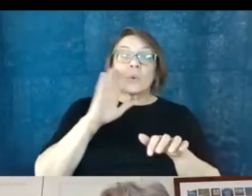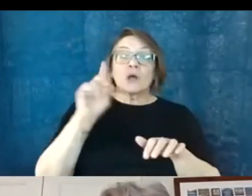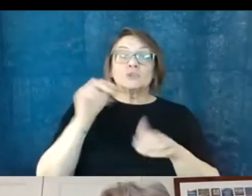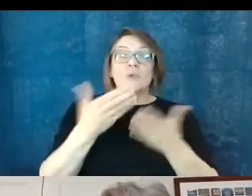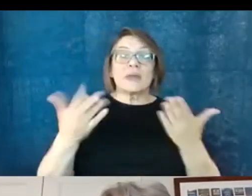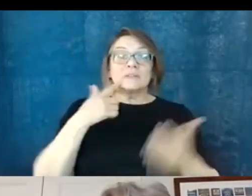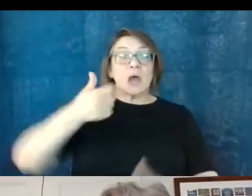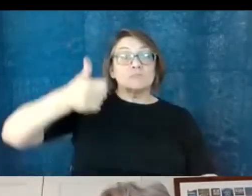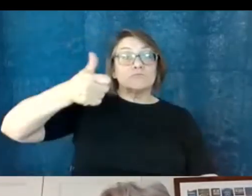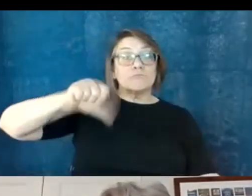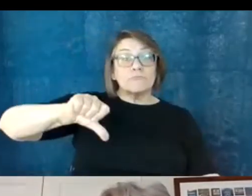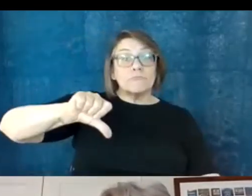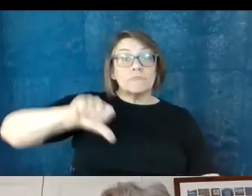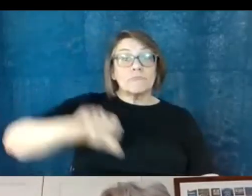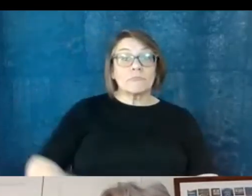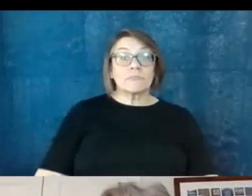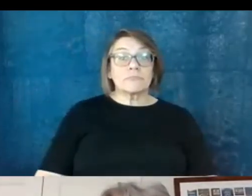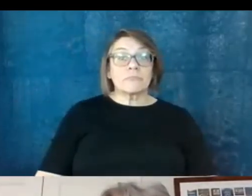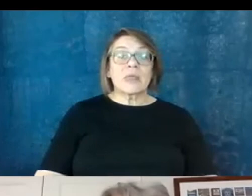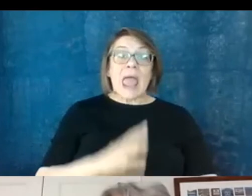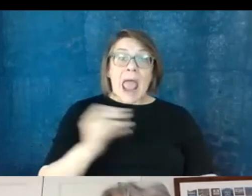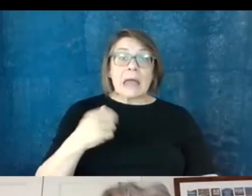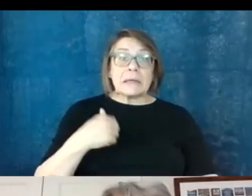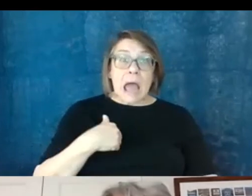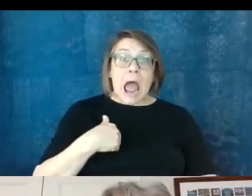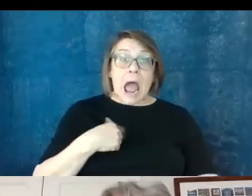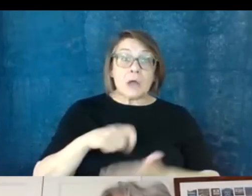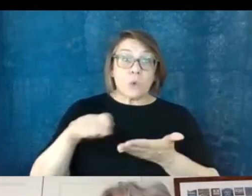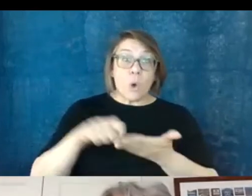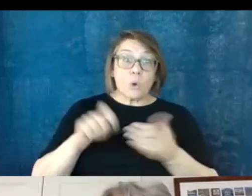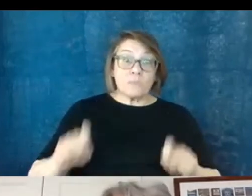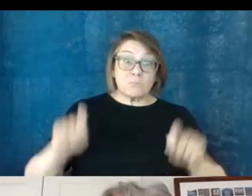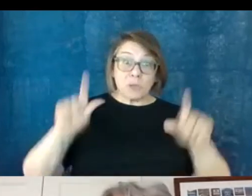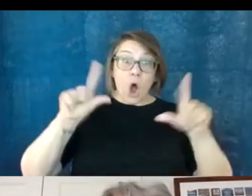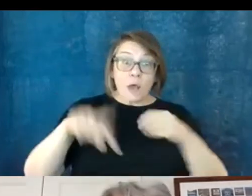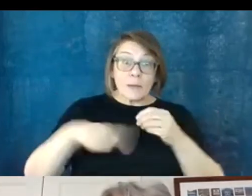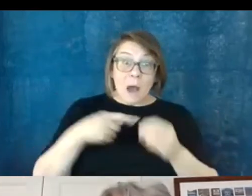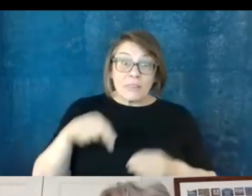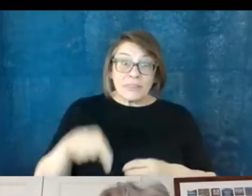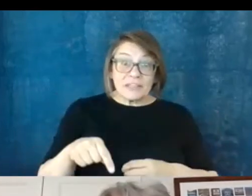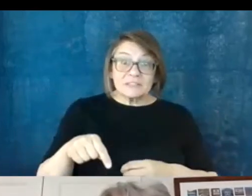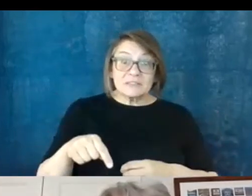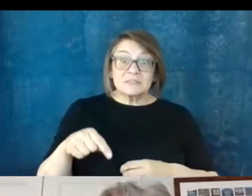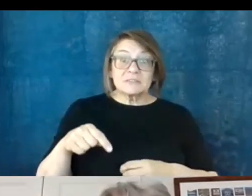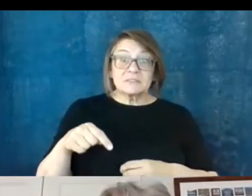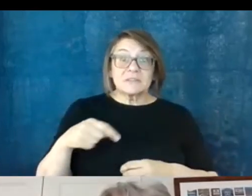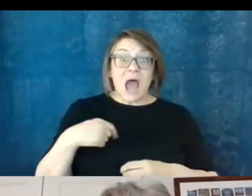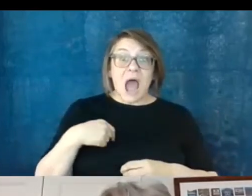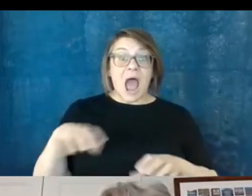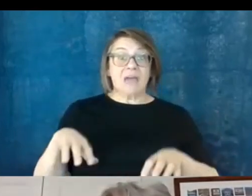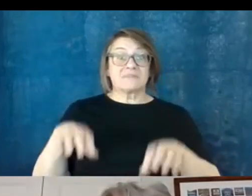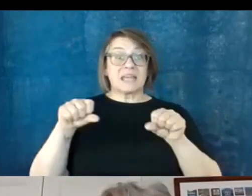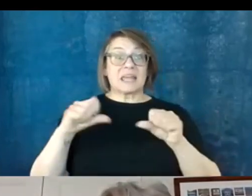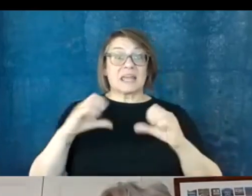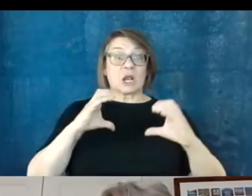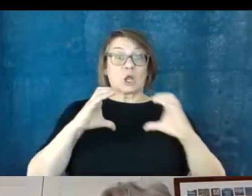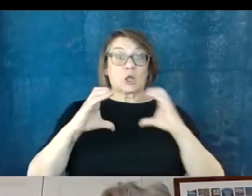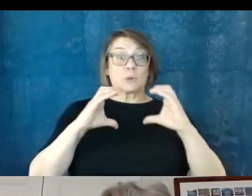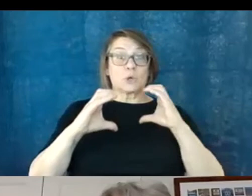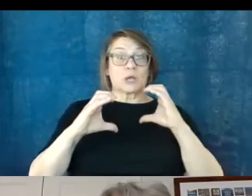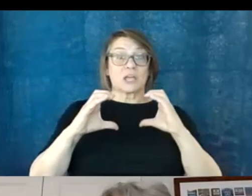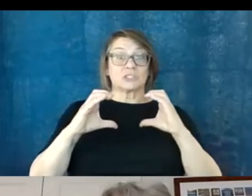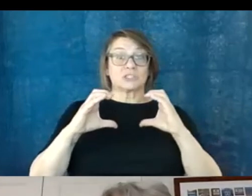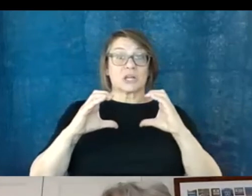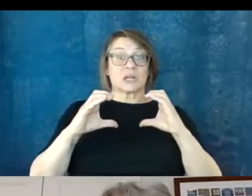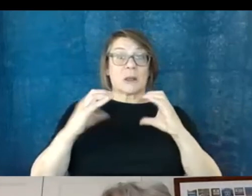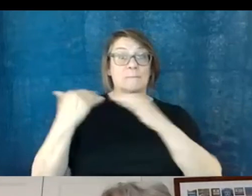me thumbs up, thumbs down. And I wrote a blog post about this. It's like I've taken like the communication burden and I put it